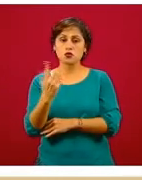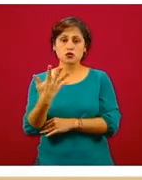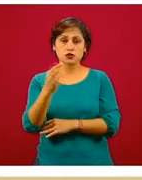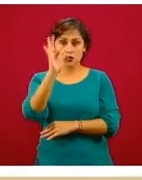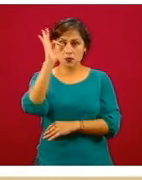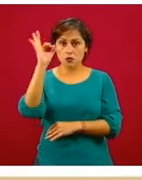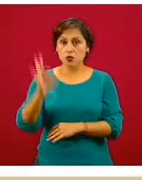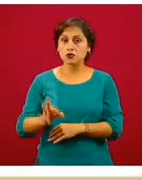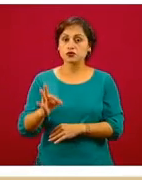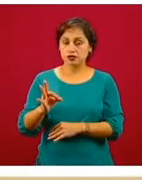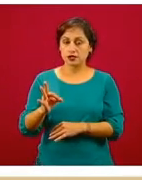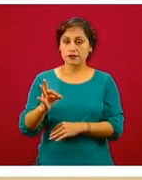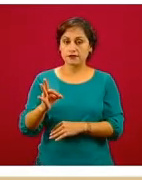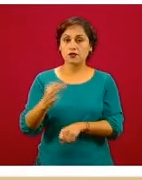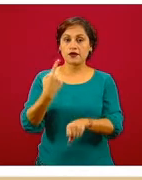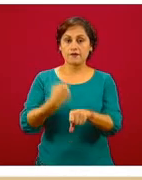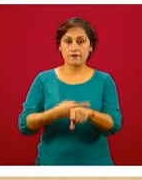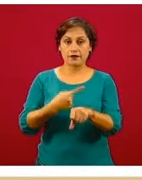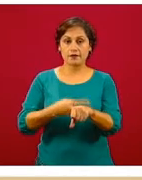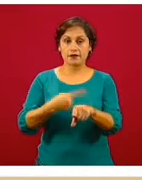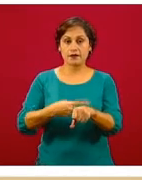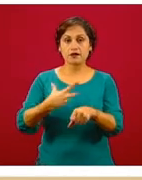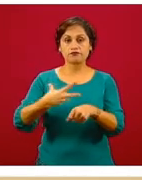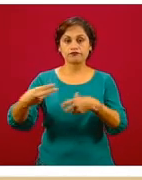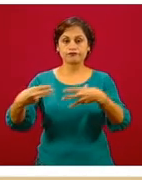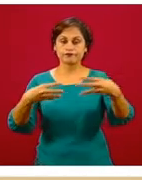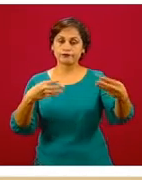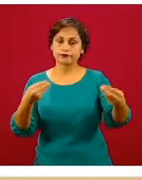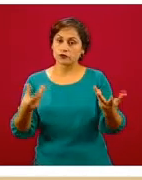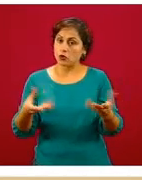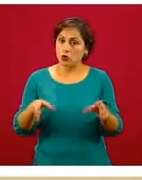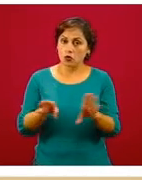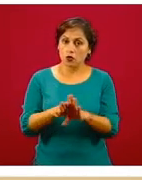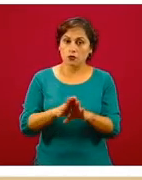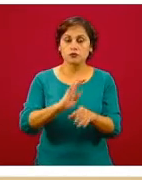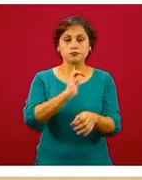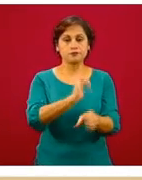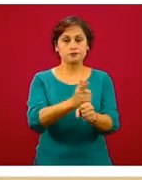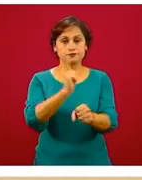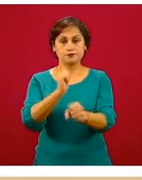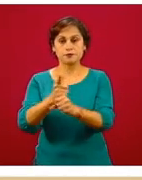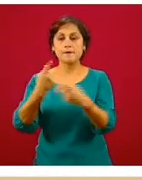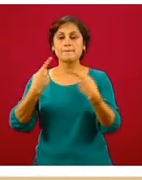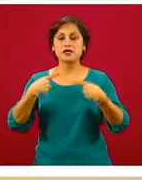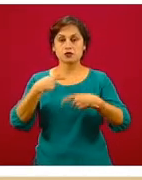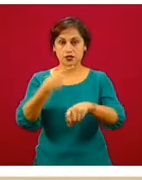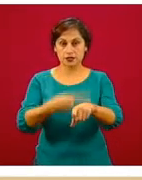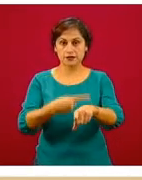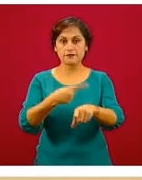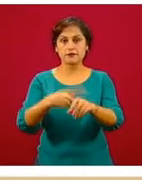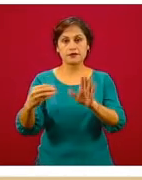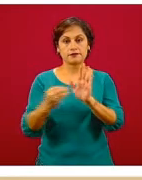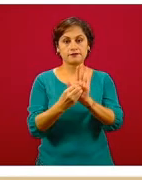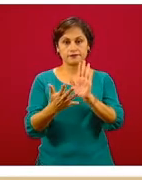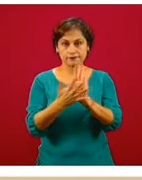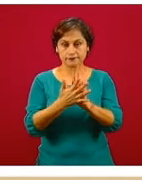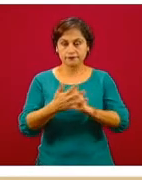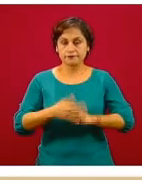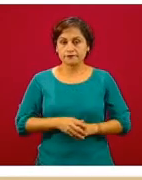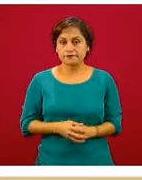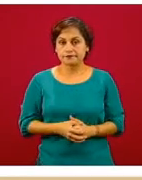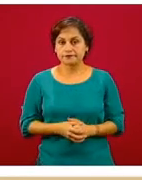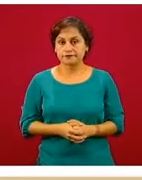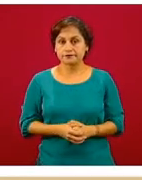The Americas is 49.5%, and that represents the number